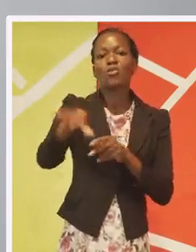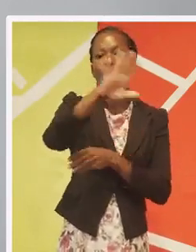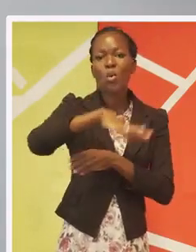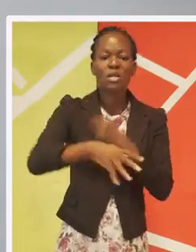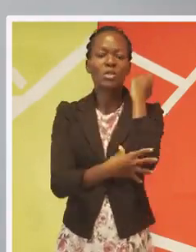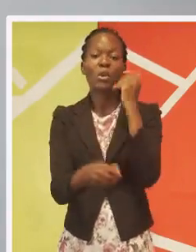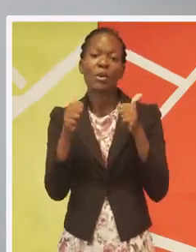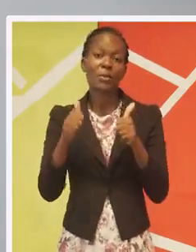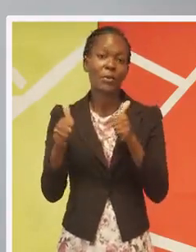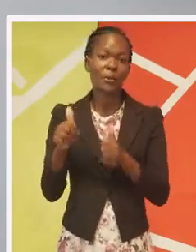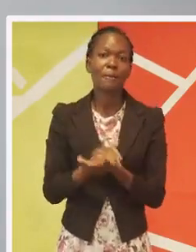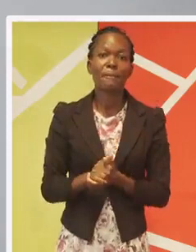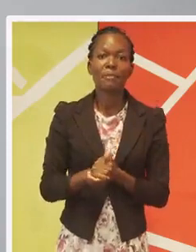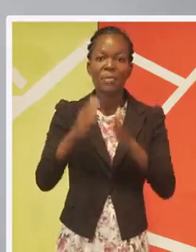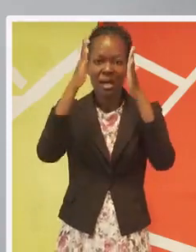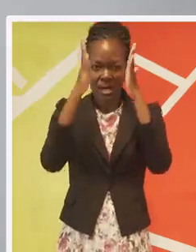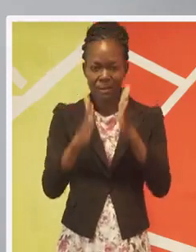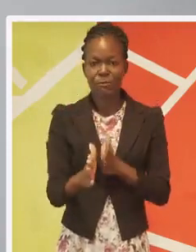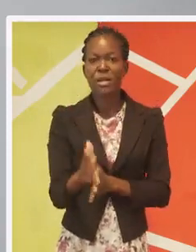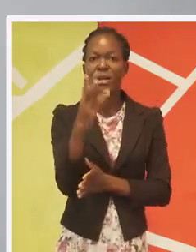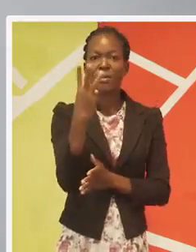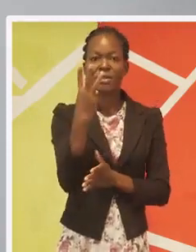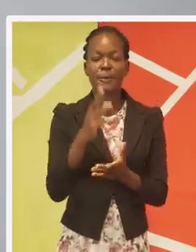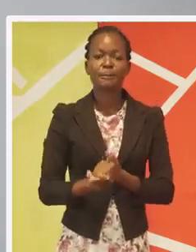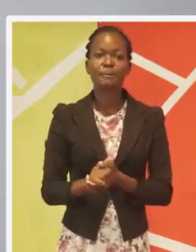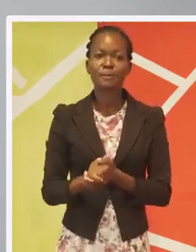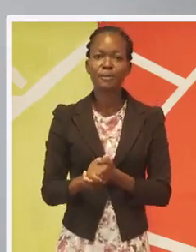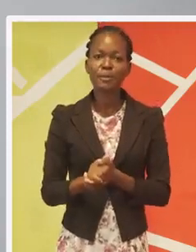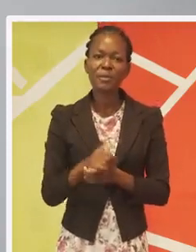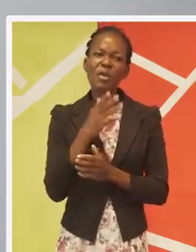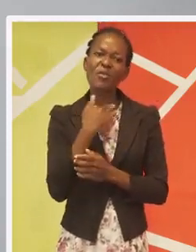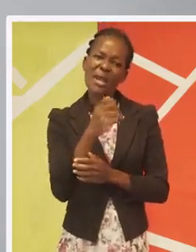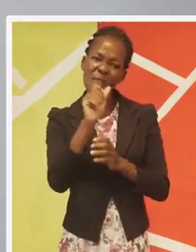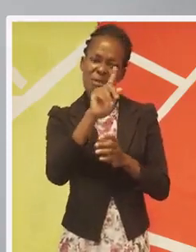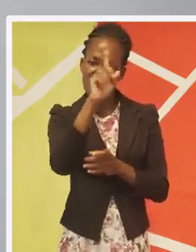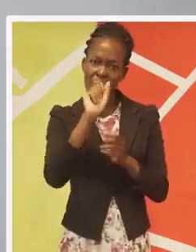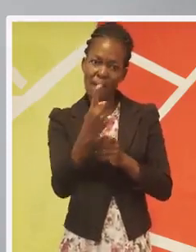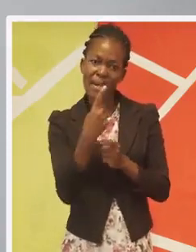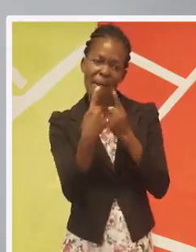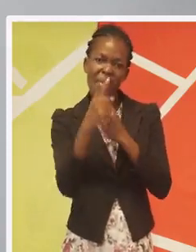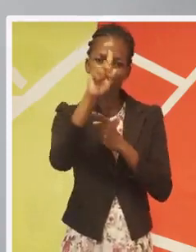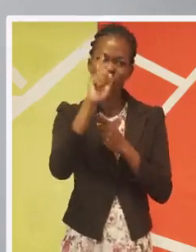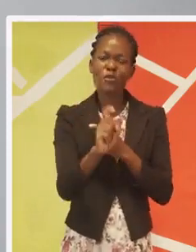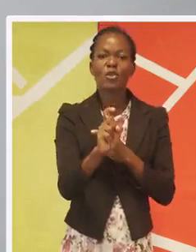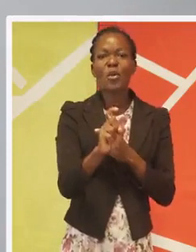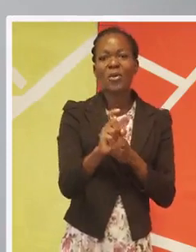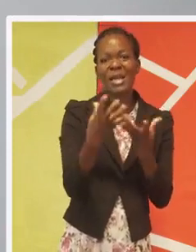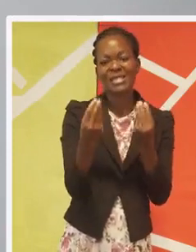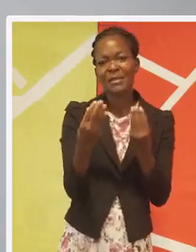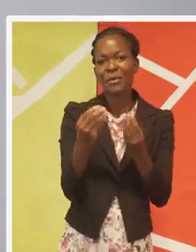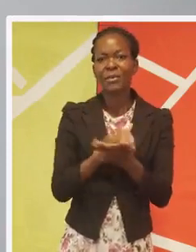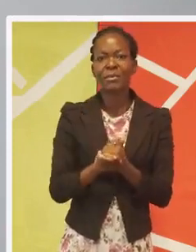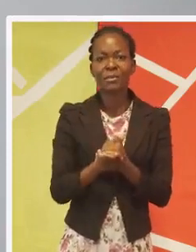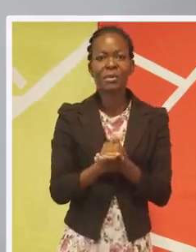of neoliberalism is deregulation. Let's begin with a simple question on prices. Let's